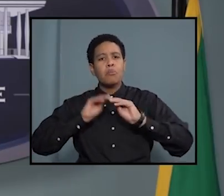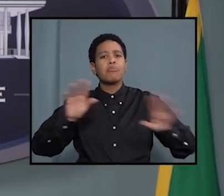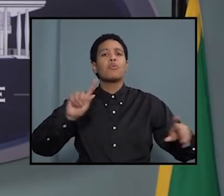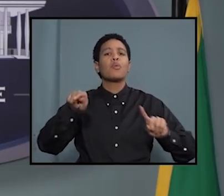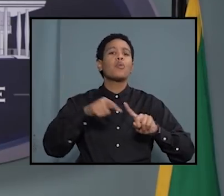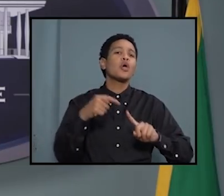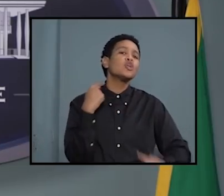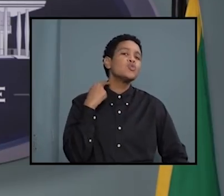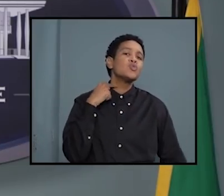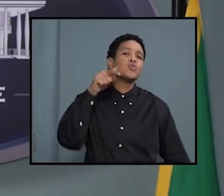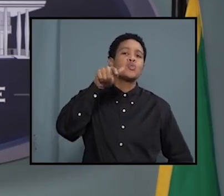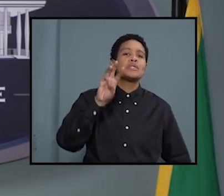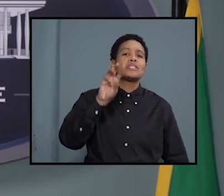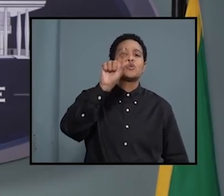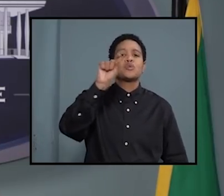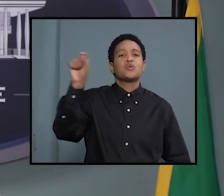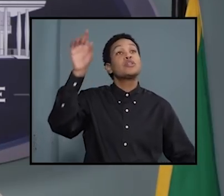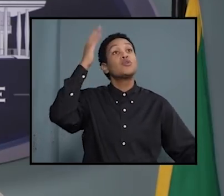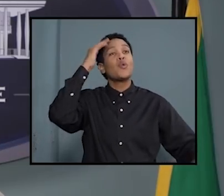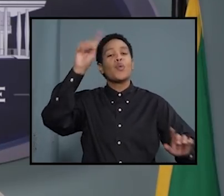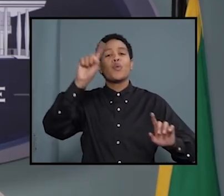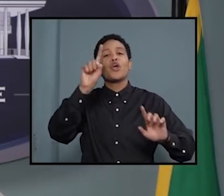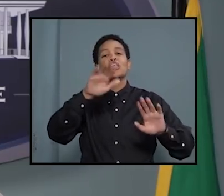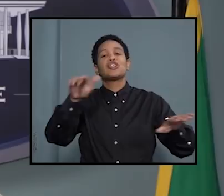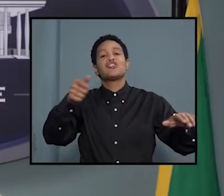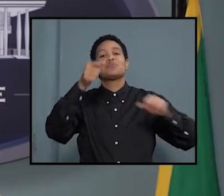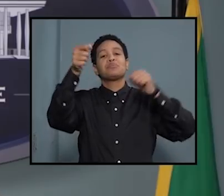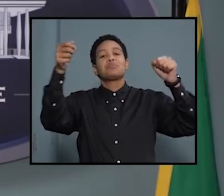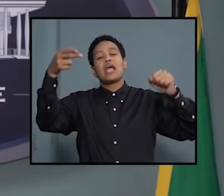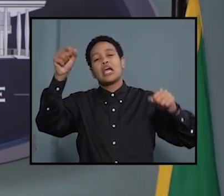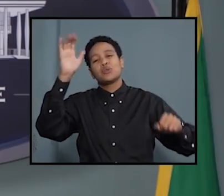26, 2020. The